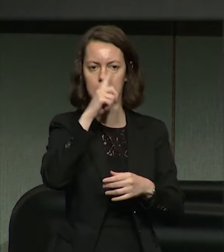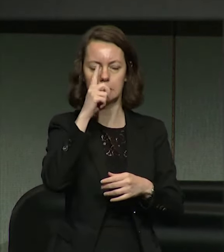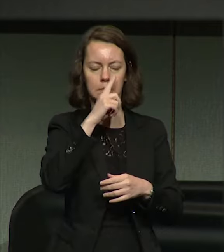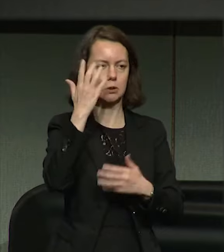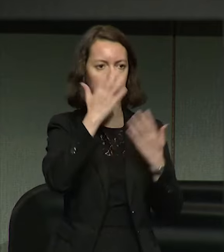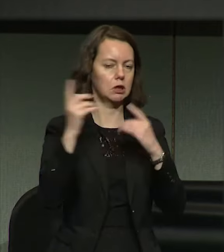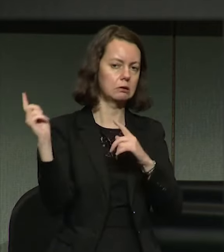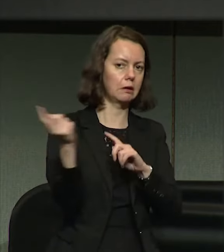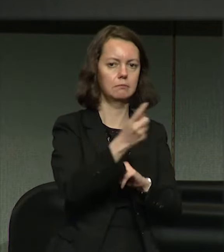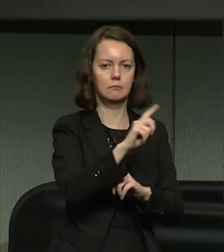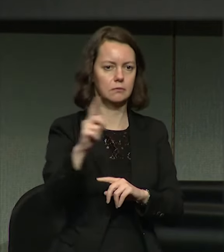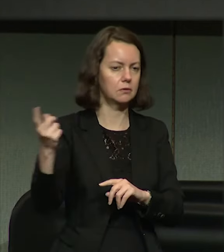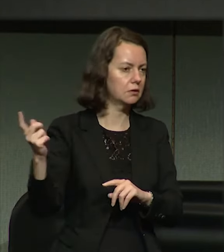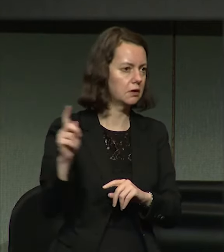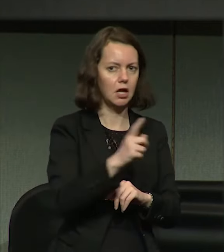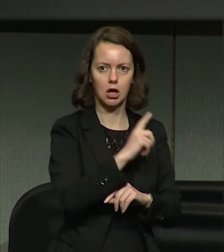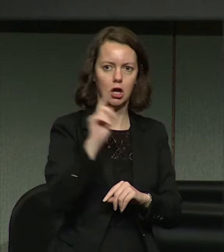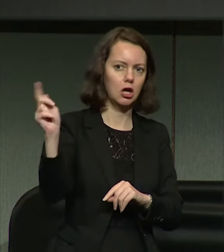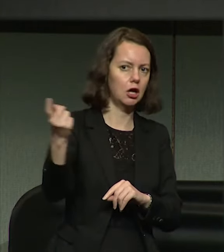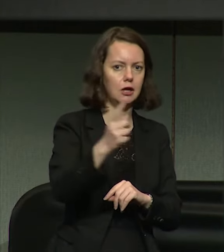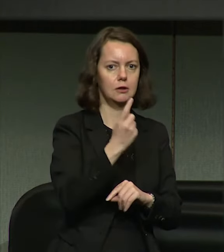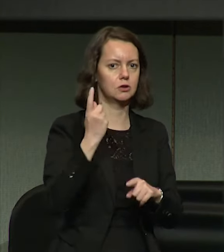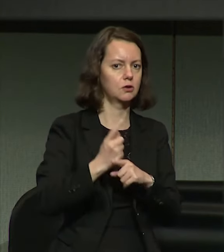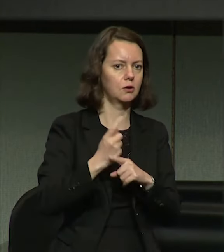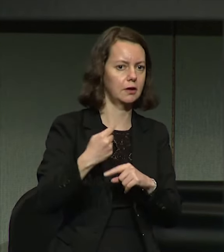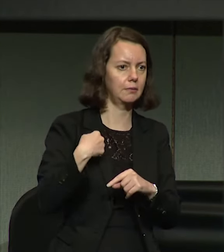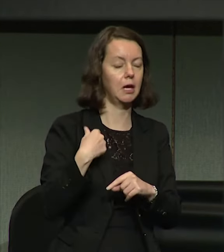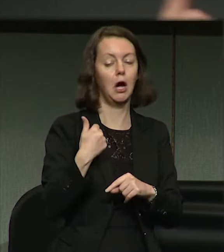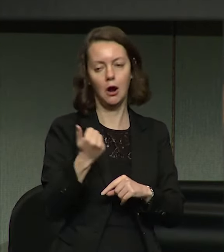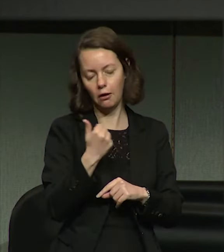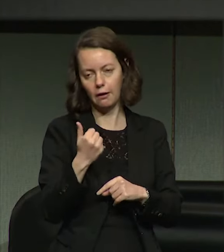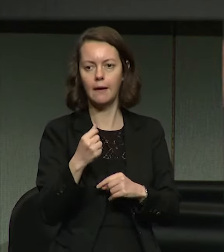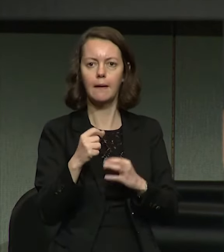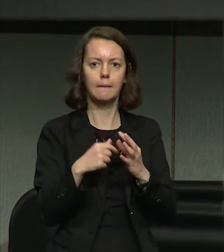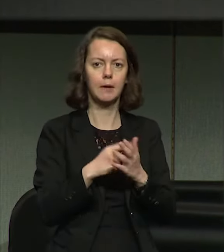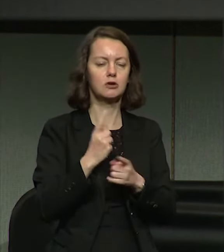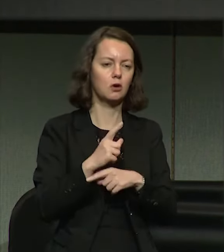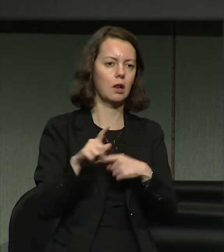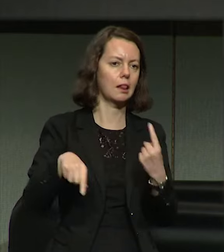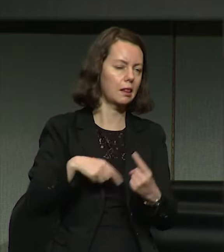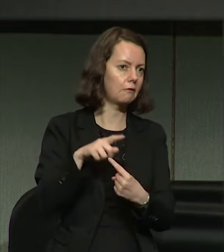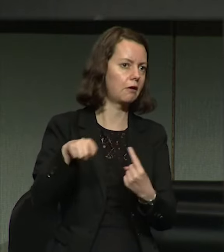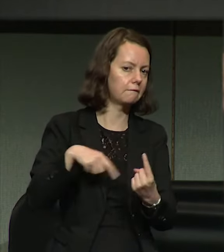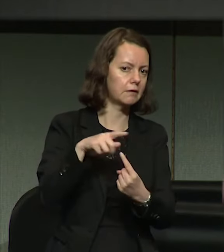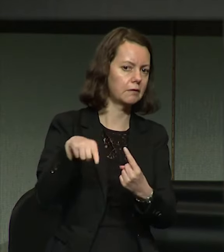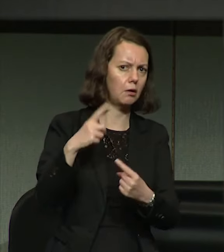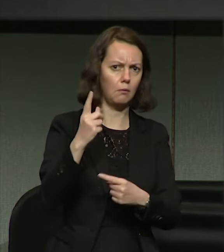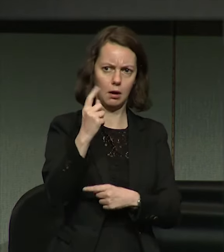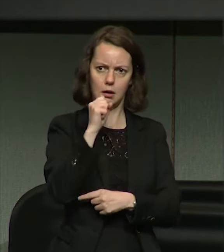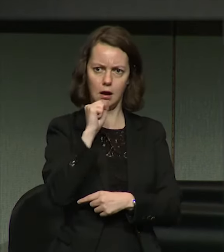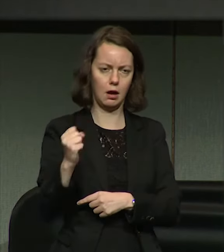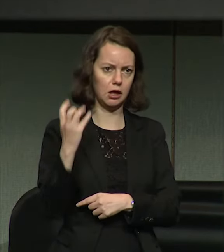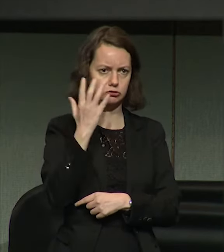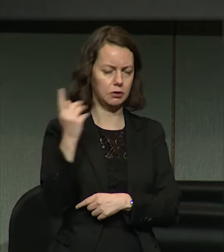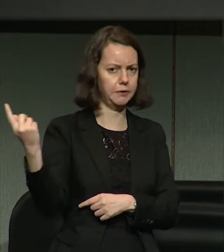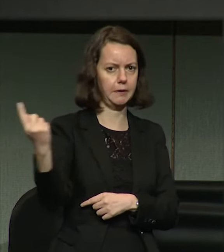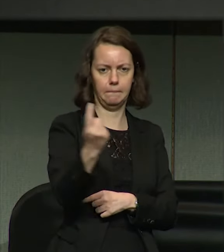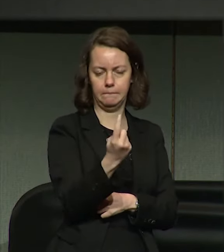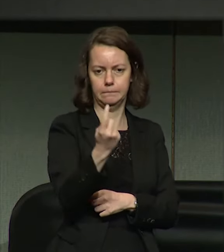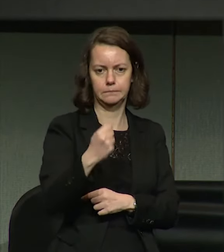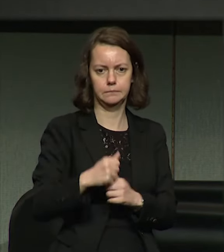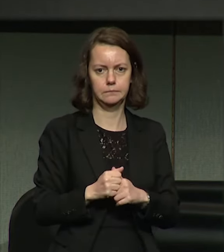through, and they'd want to talk. And that was okay, but the conversations go around and around. But this guy was one of those guys, and he came